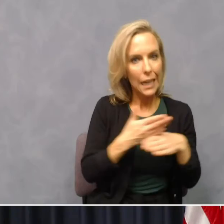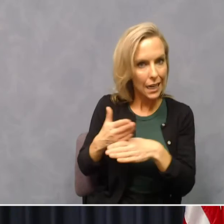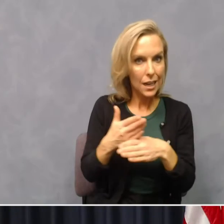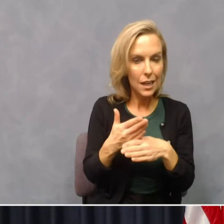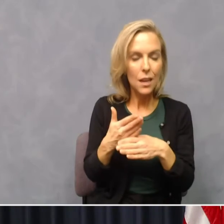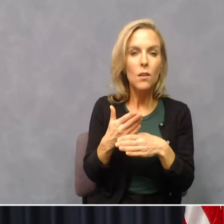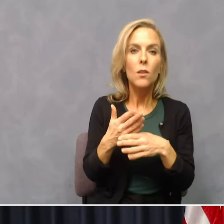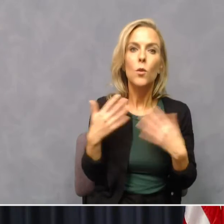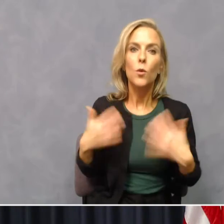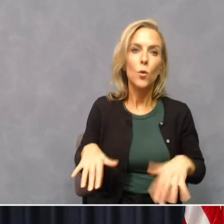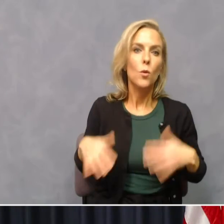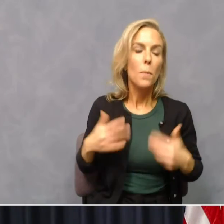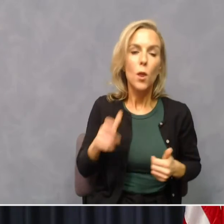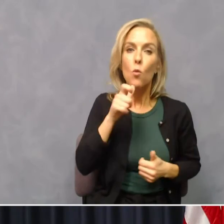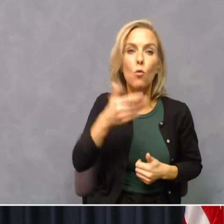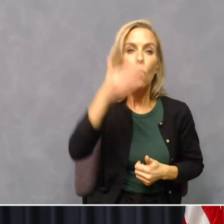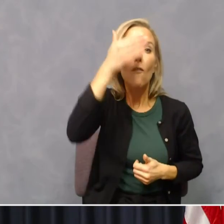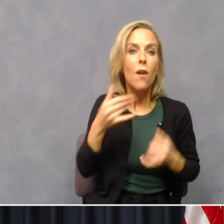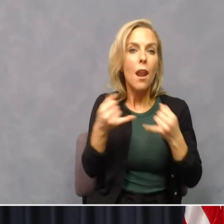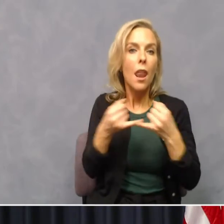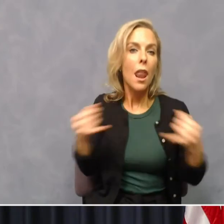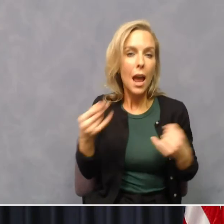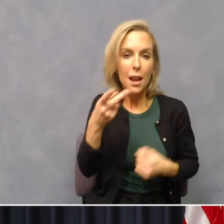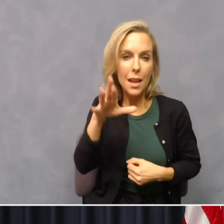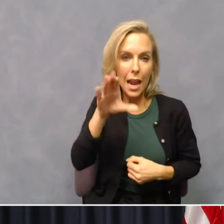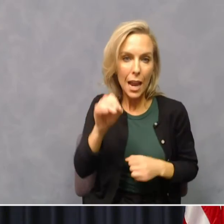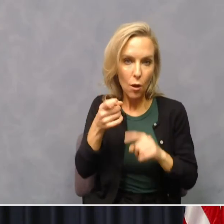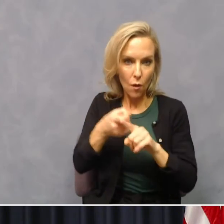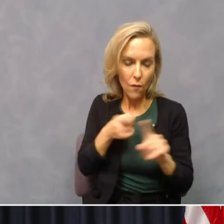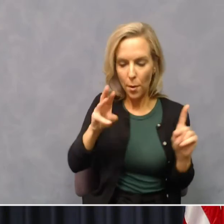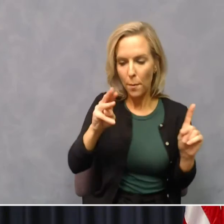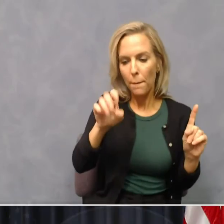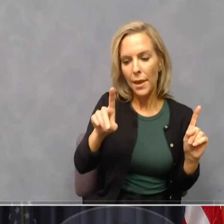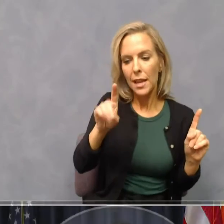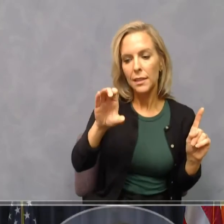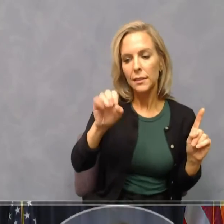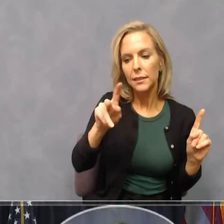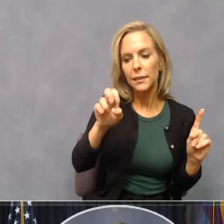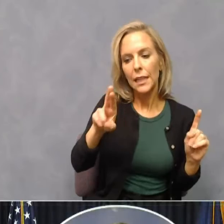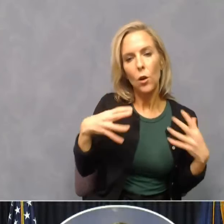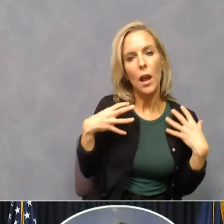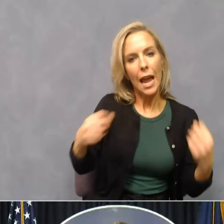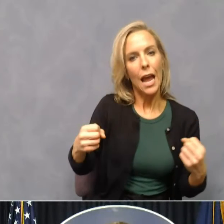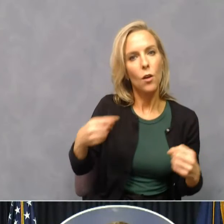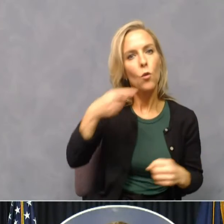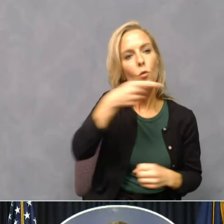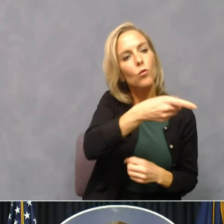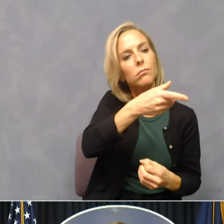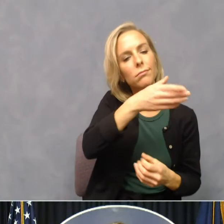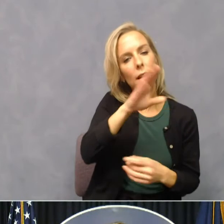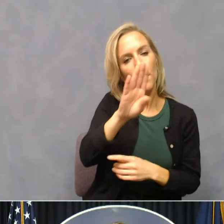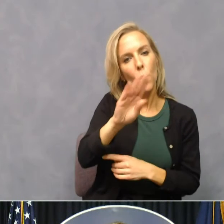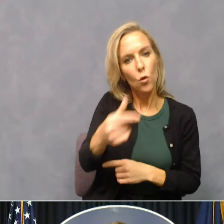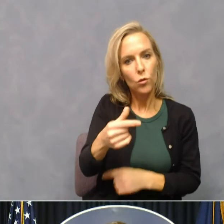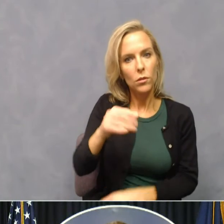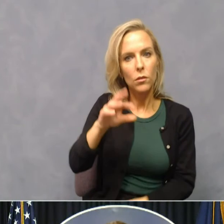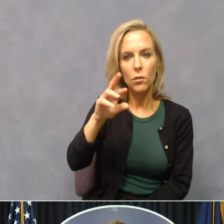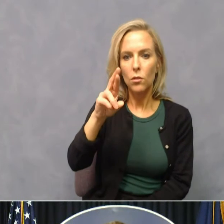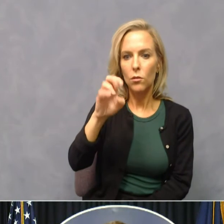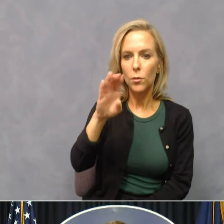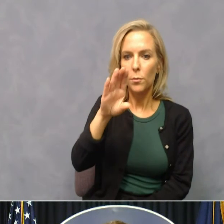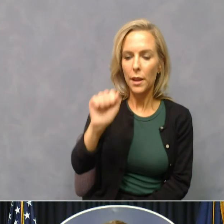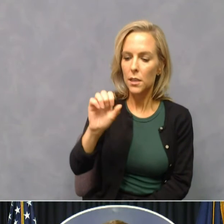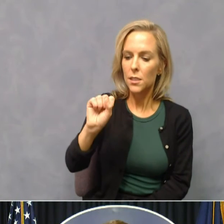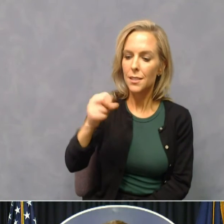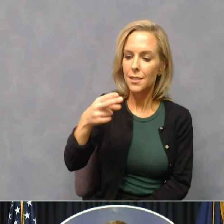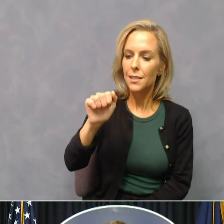of one of our frontline heroes from Med Center Health in Bowling Green. After losing Rebecca Shadowin in September